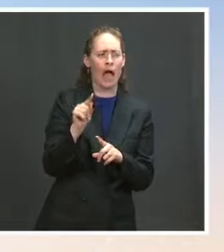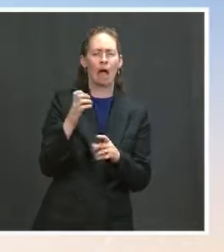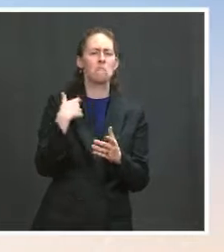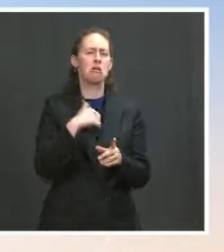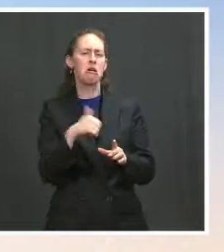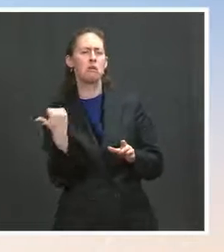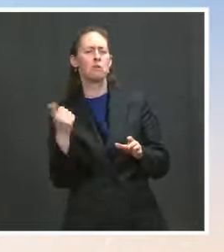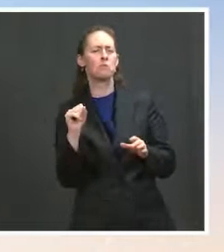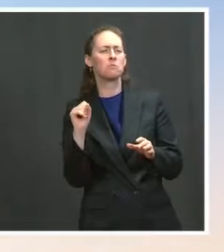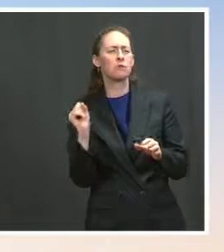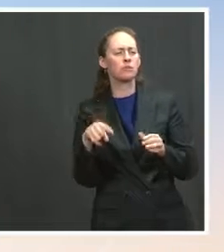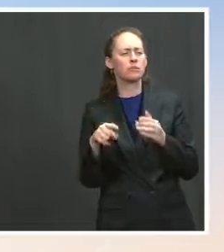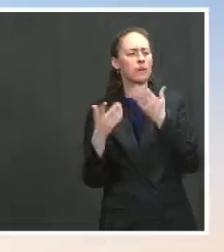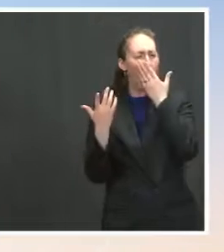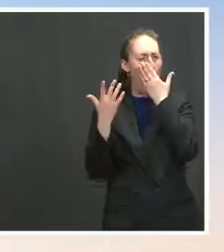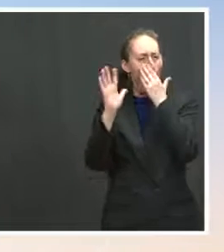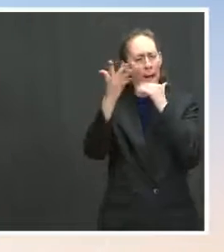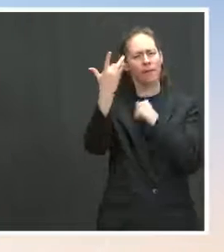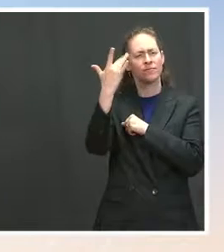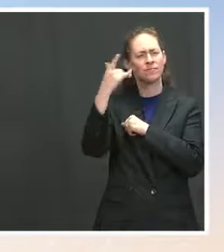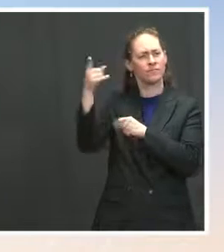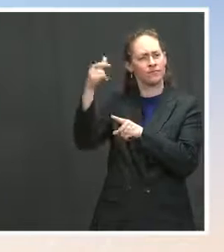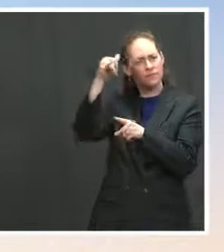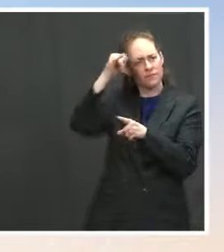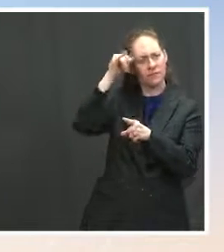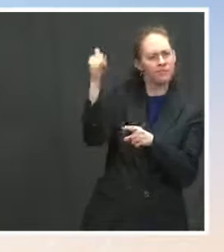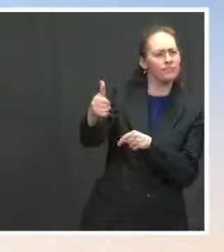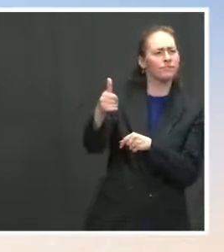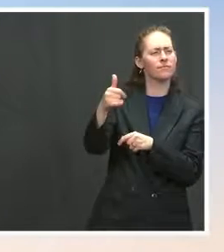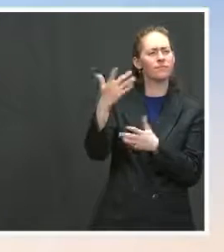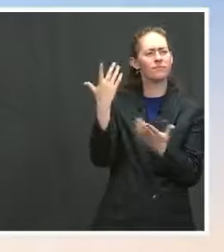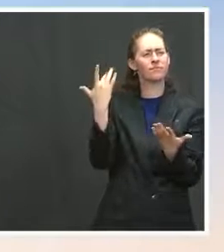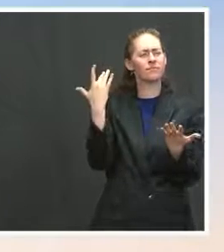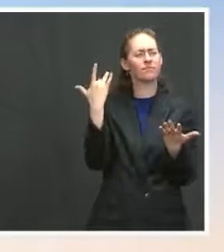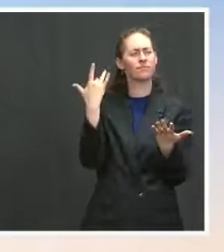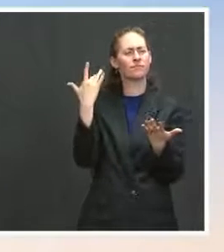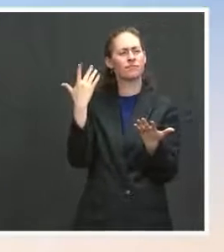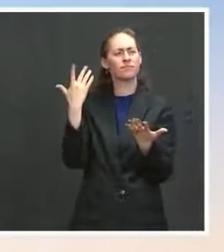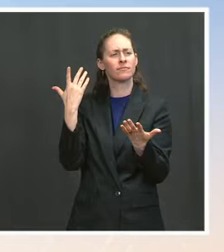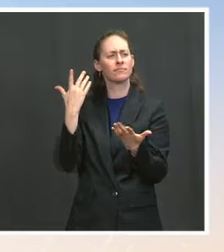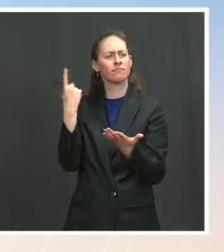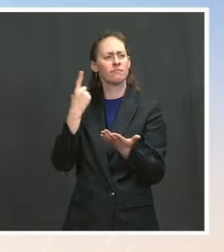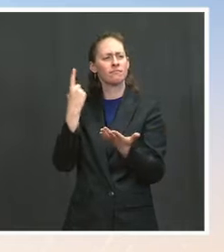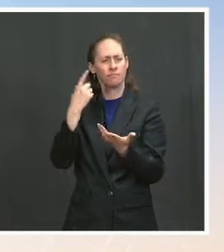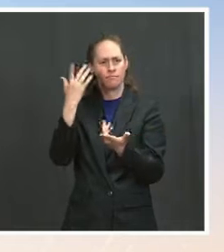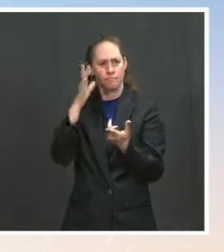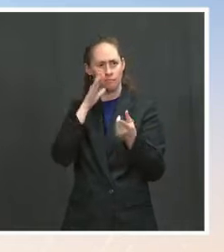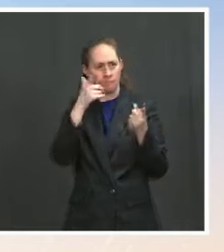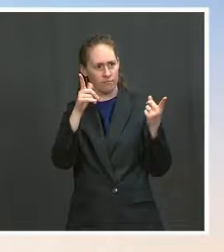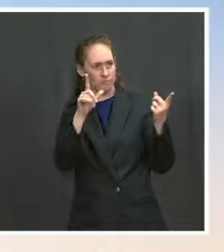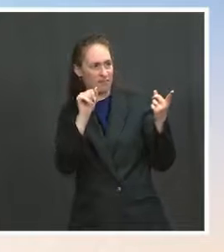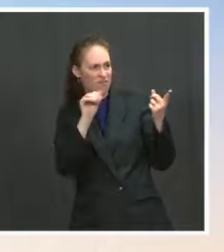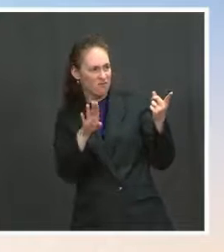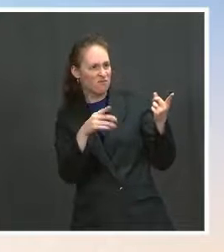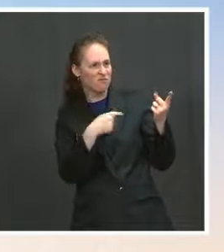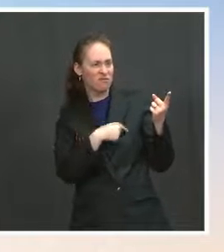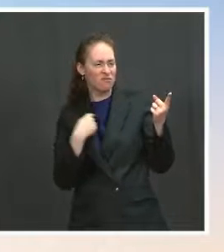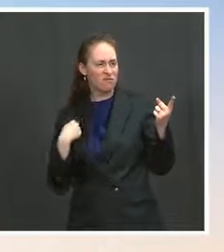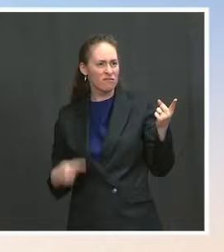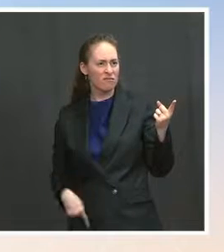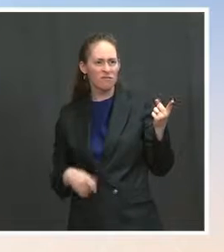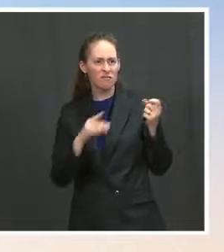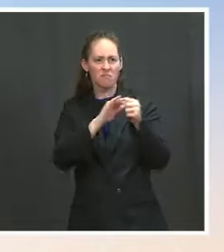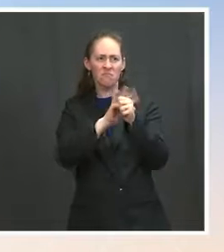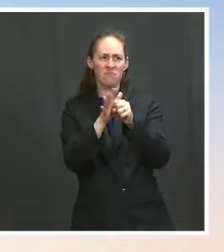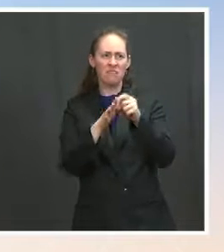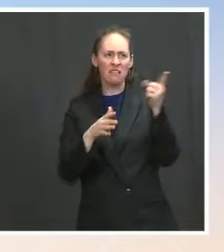take it seriously when there were reports about the possibility of this virus coming from there, We would completely refute that